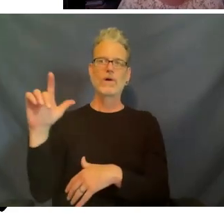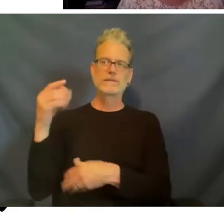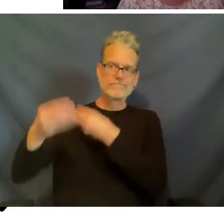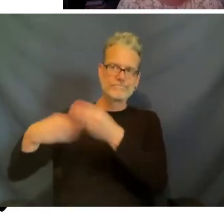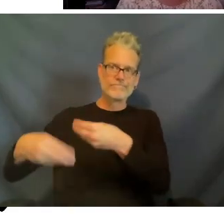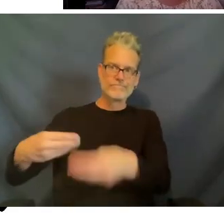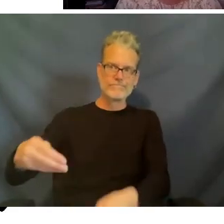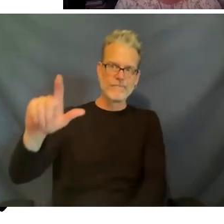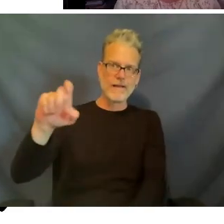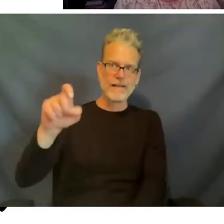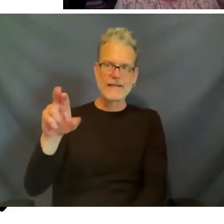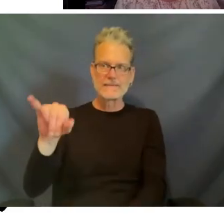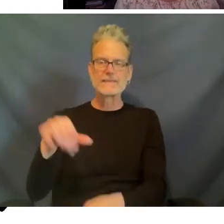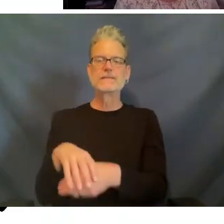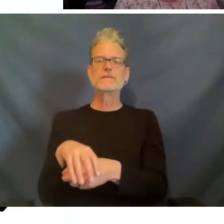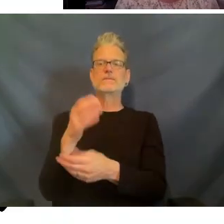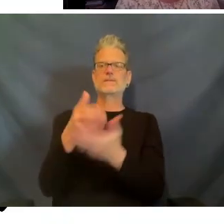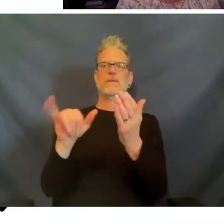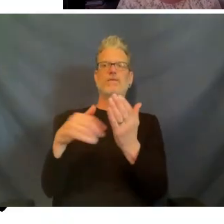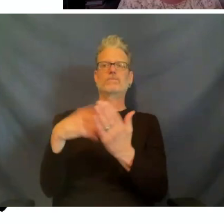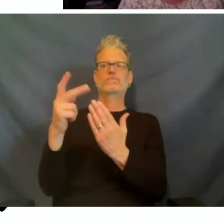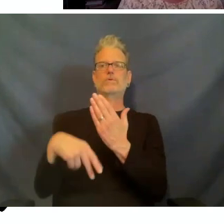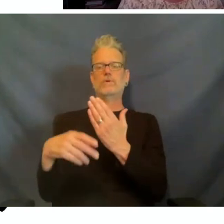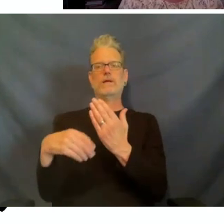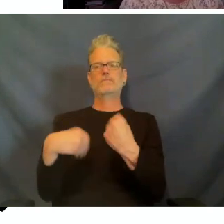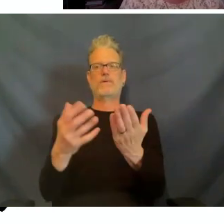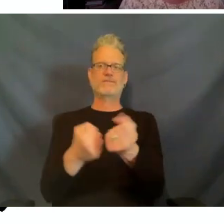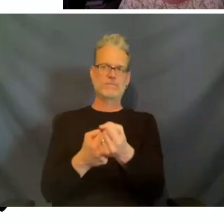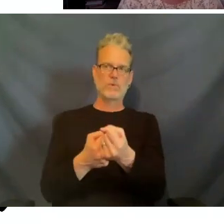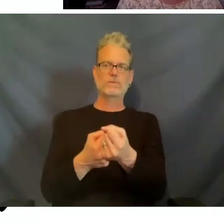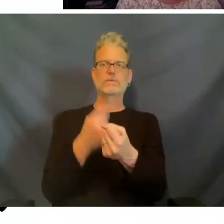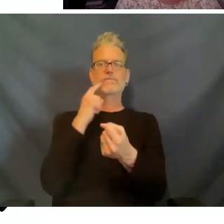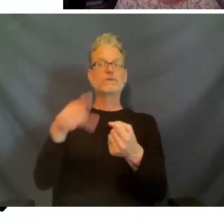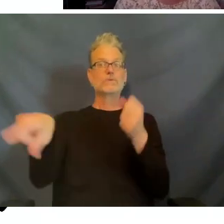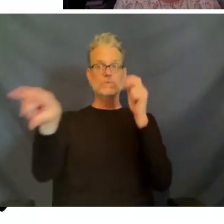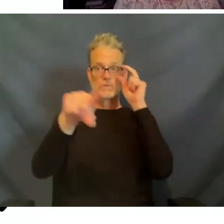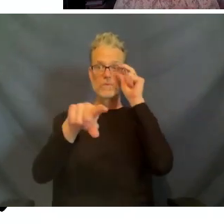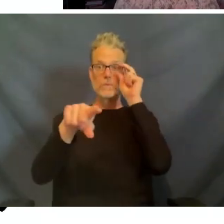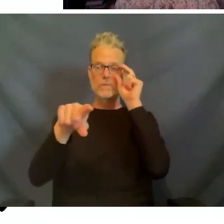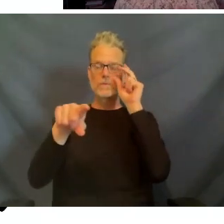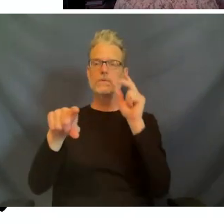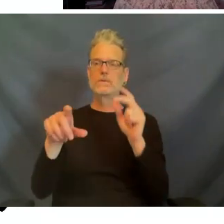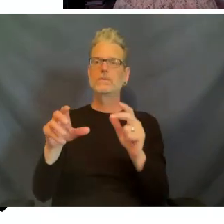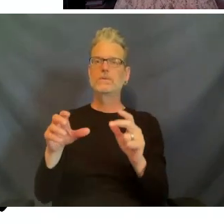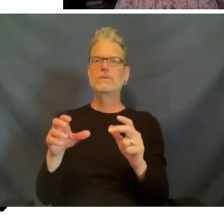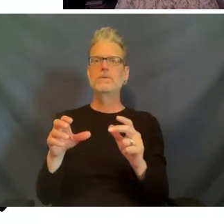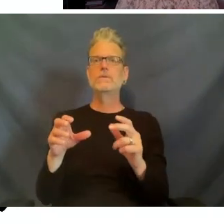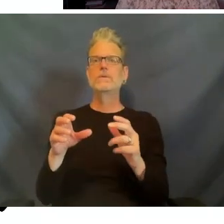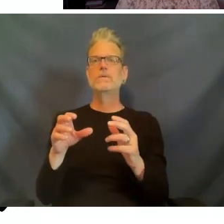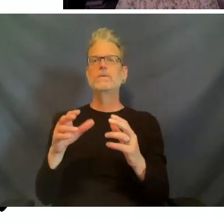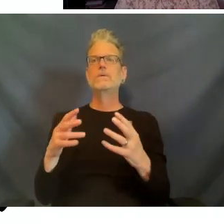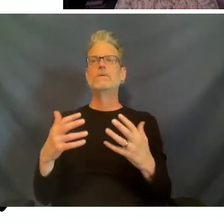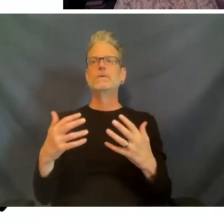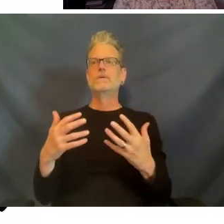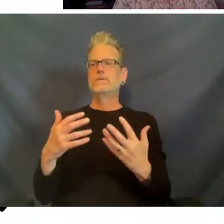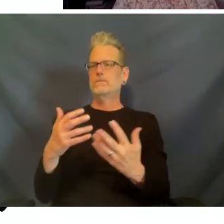competitive grant programs, we're able to provide support for you to have assistance